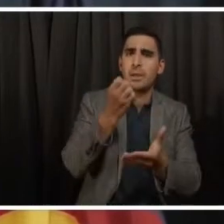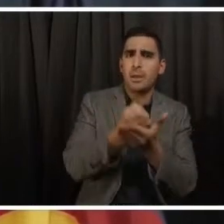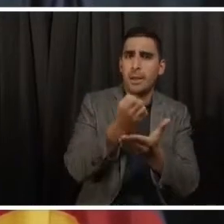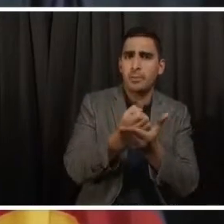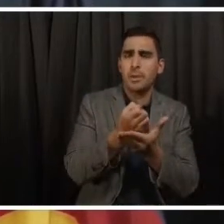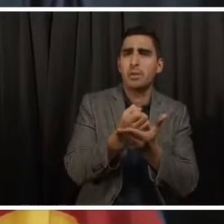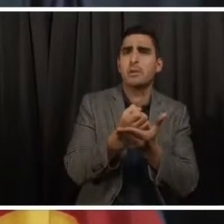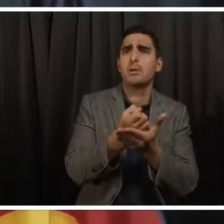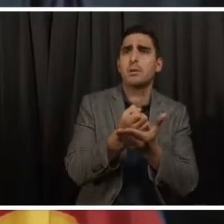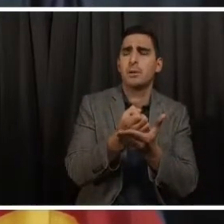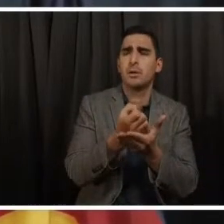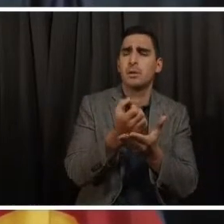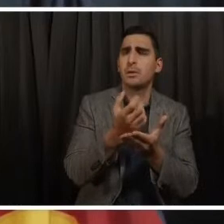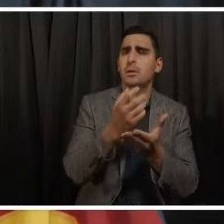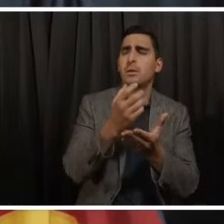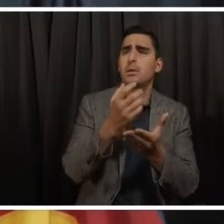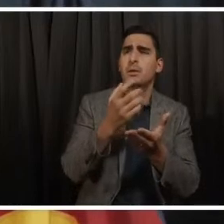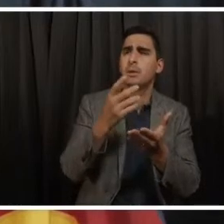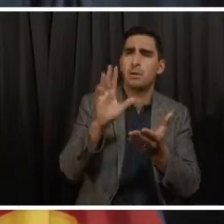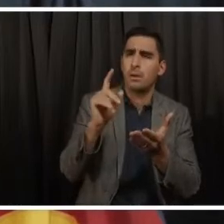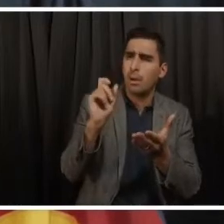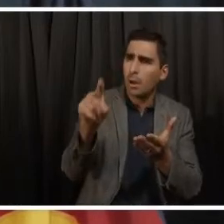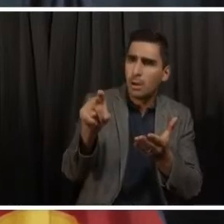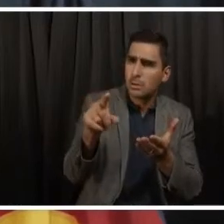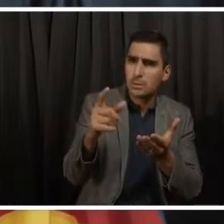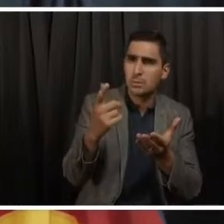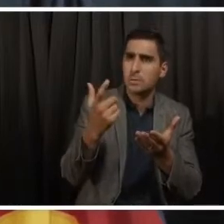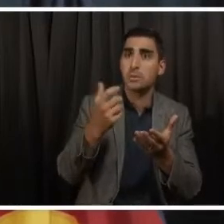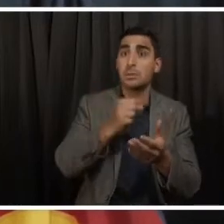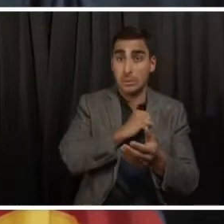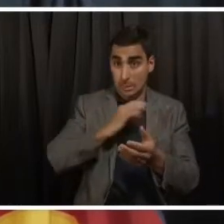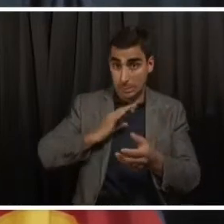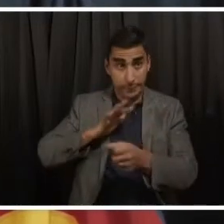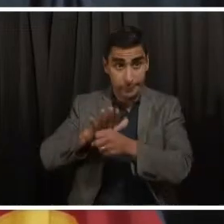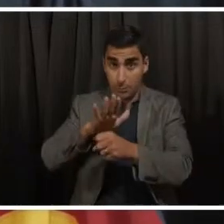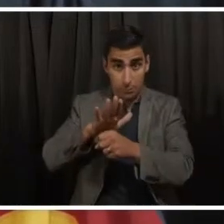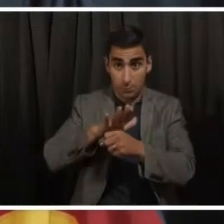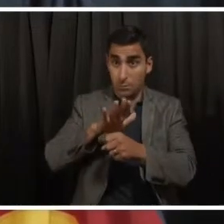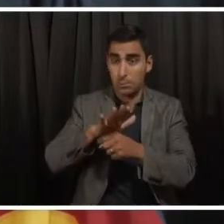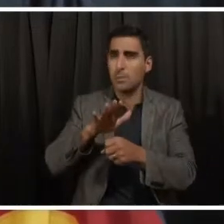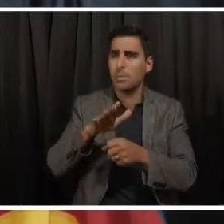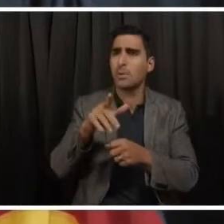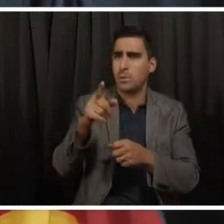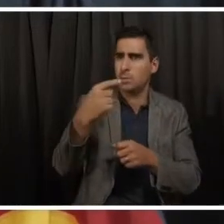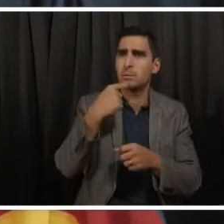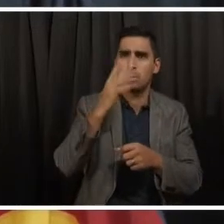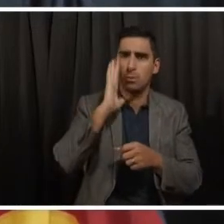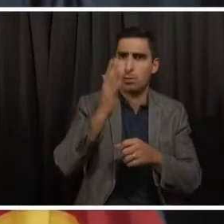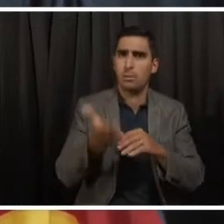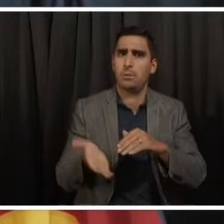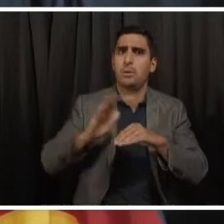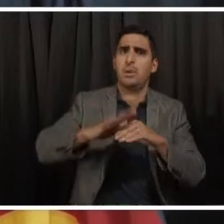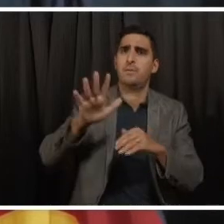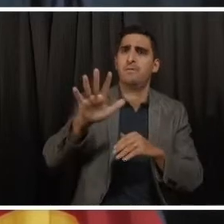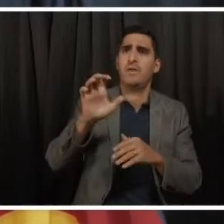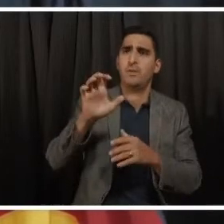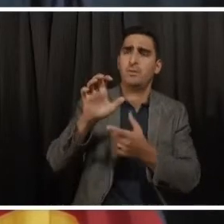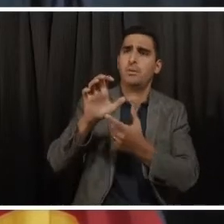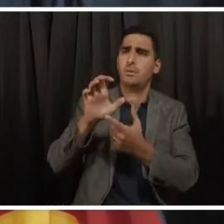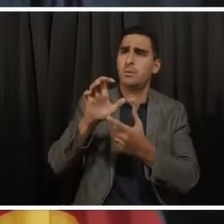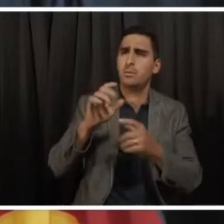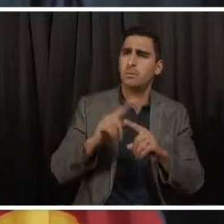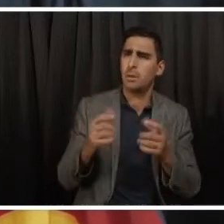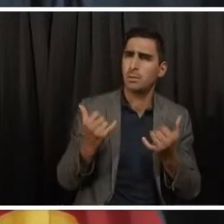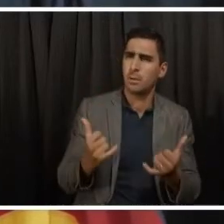state. How is staffing holding up? I know you mentioned you're going to be adding the 500 beds. You don't have that right now. But